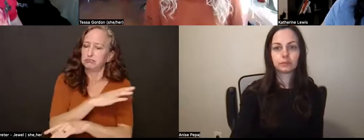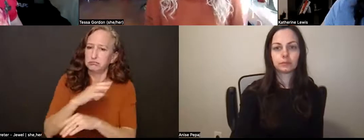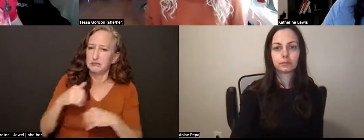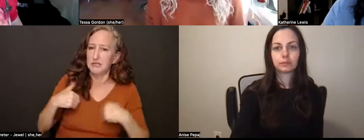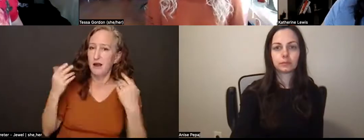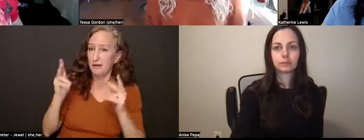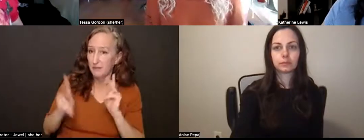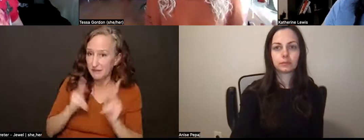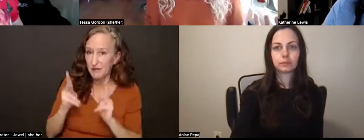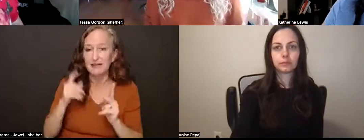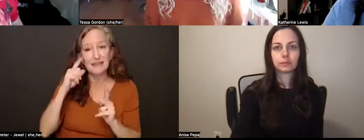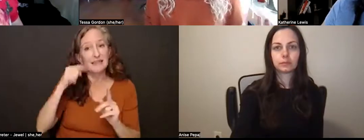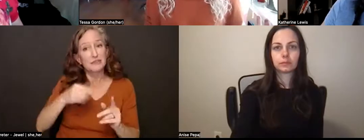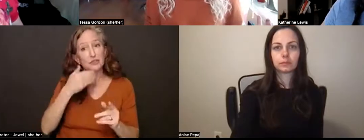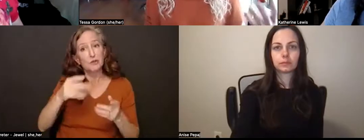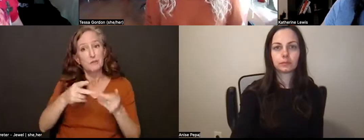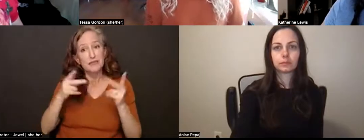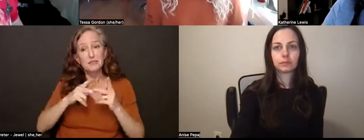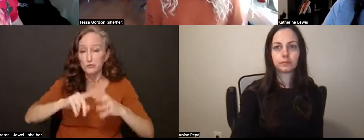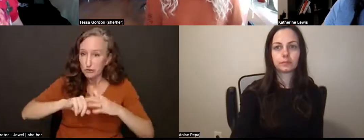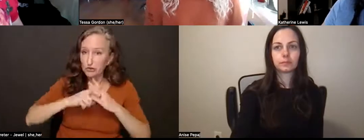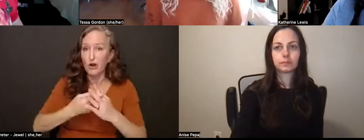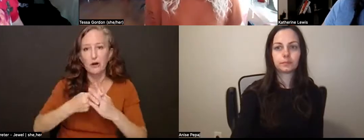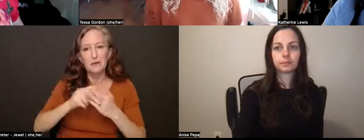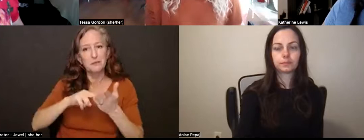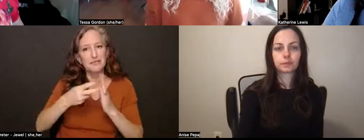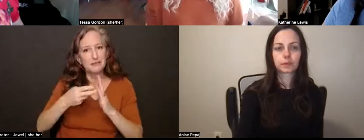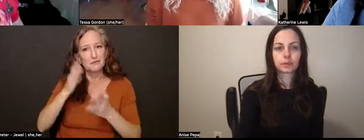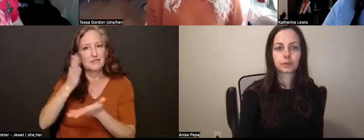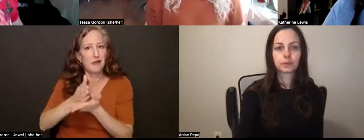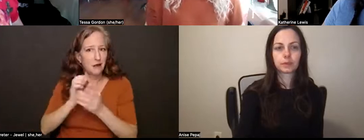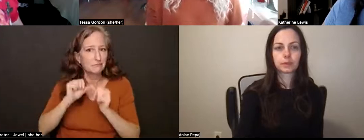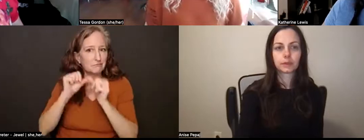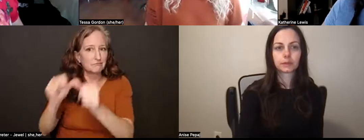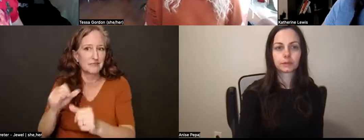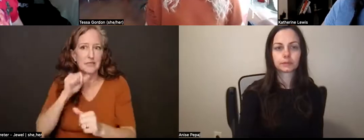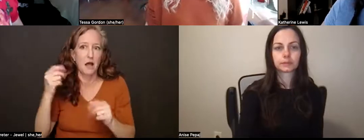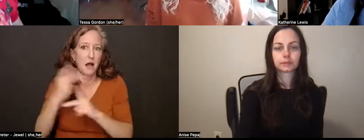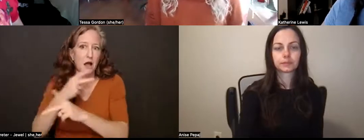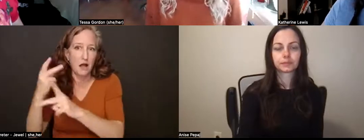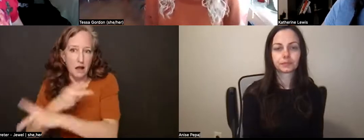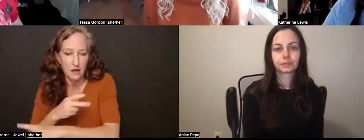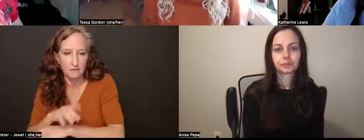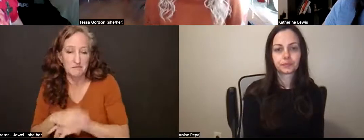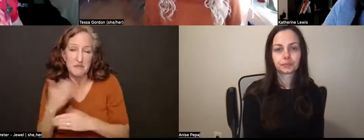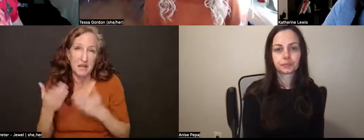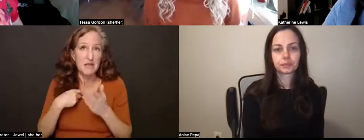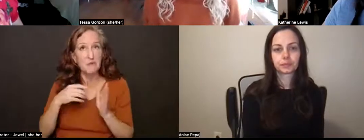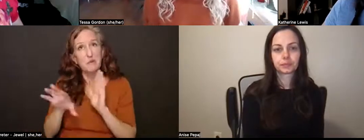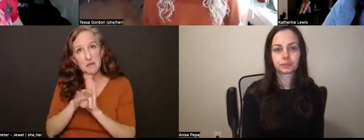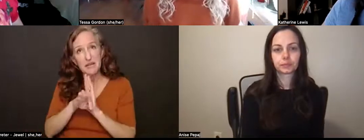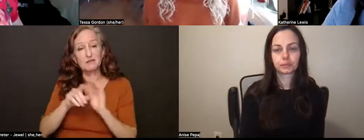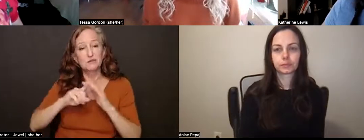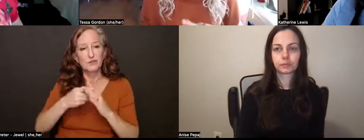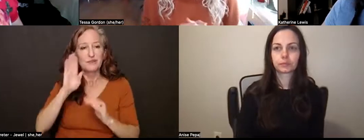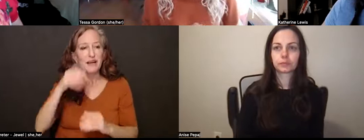start targeting, and at least not having it keep getting worse. So that's one that I would probably pick to start. And I'm Tessa, and I'm